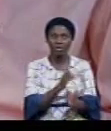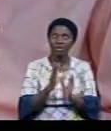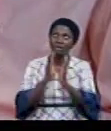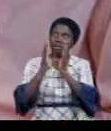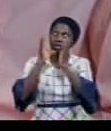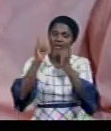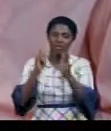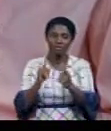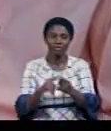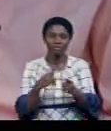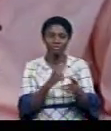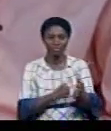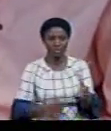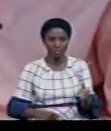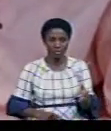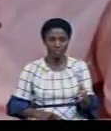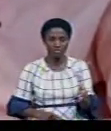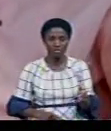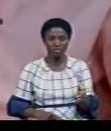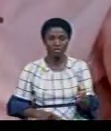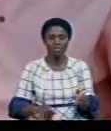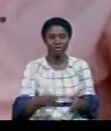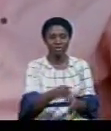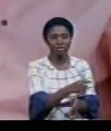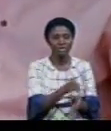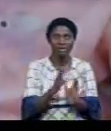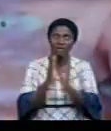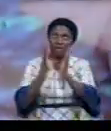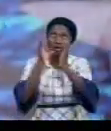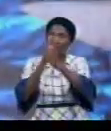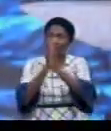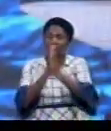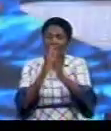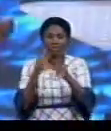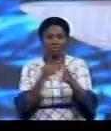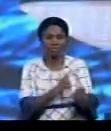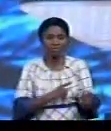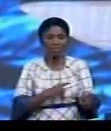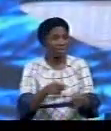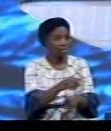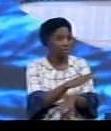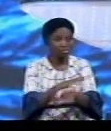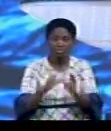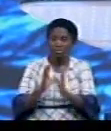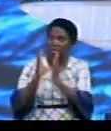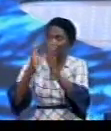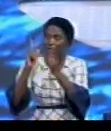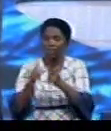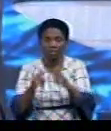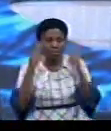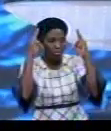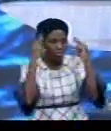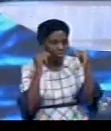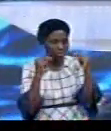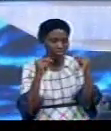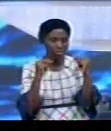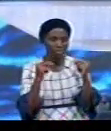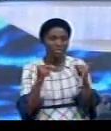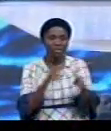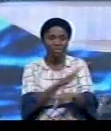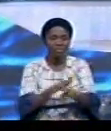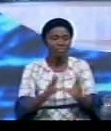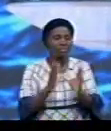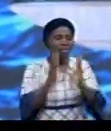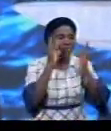unto David, they cried unto the Lord. They didn't cry unto Moses, they cried unto the Lord. They didn't cry unto